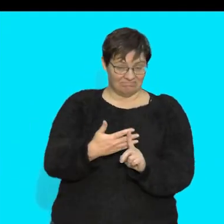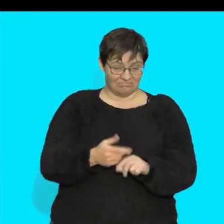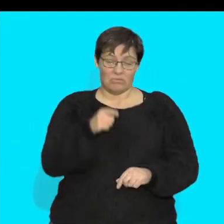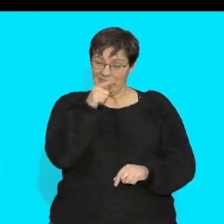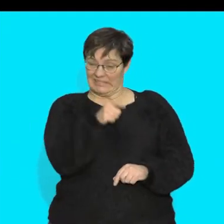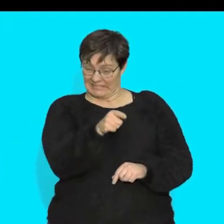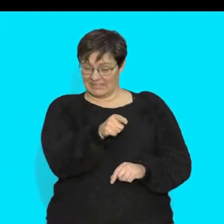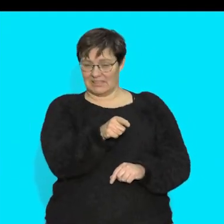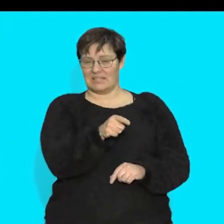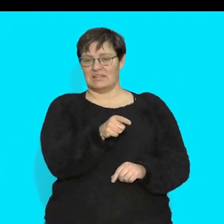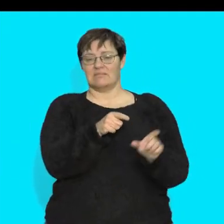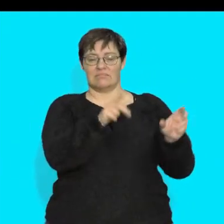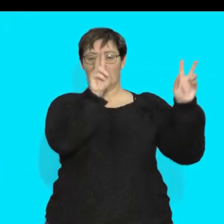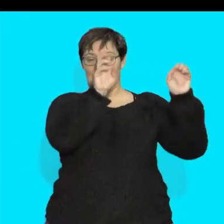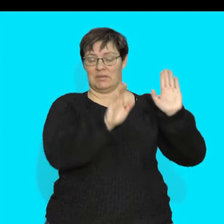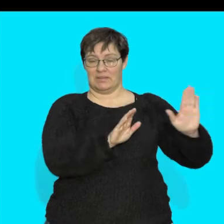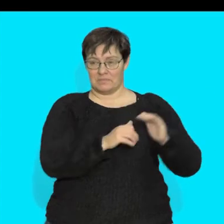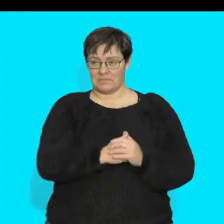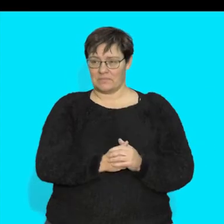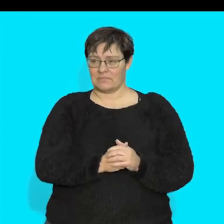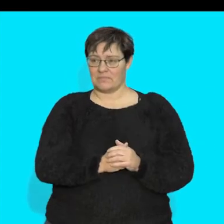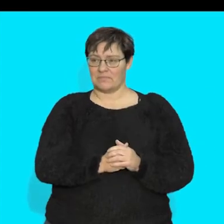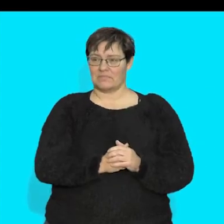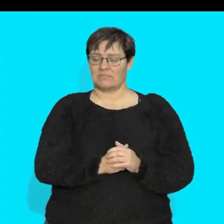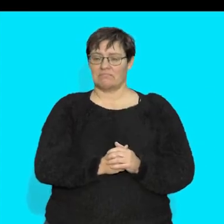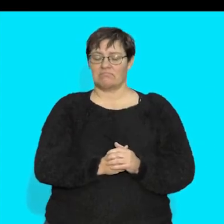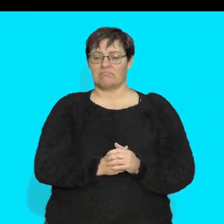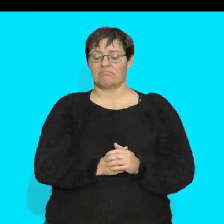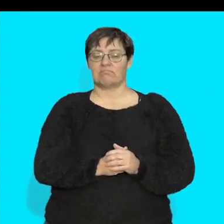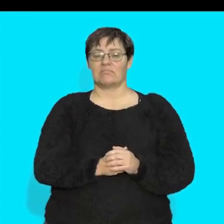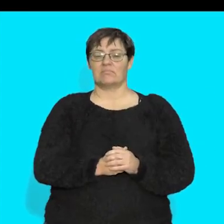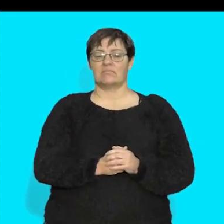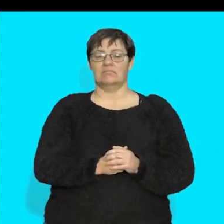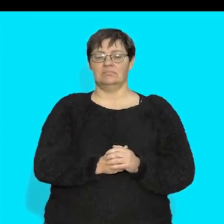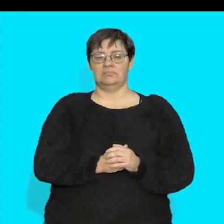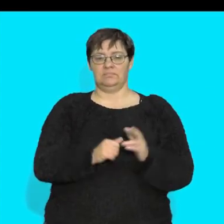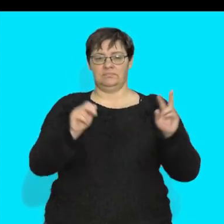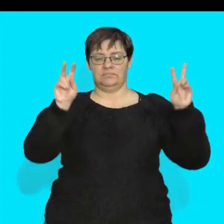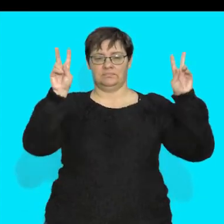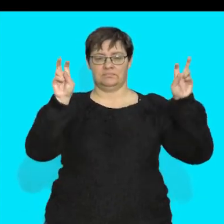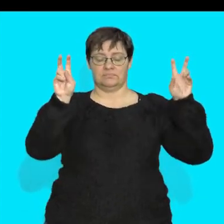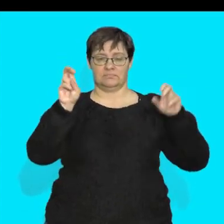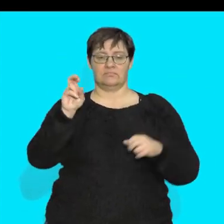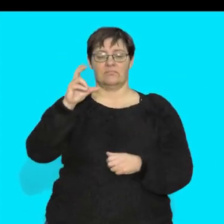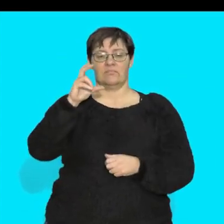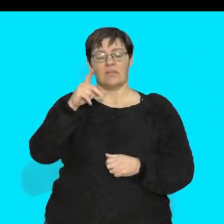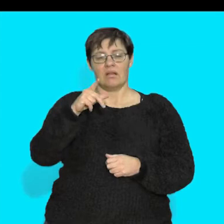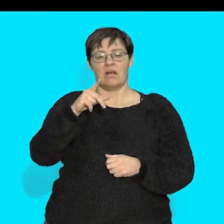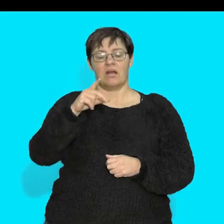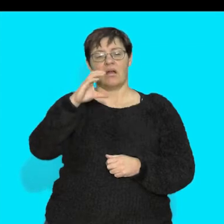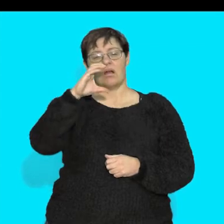of this particular topic. So in our terminology, we're going to talk about the chlor-alkali industry.